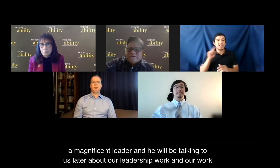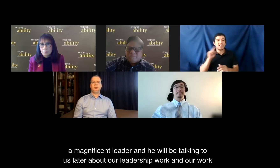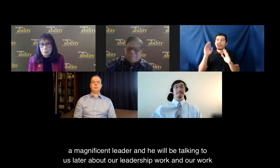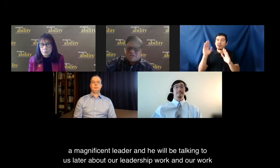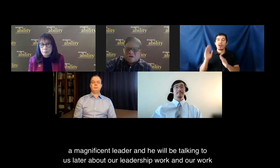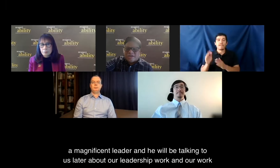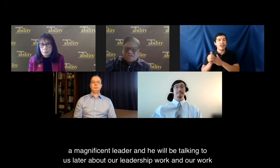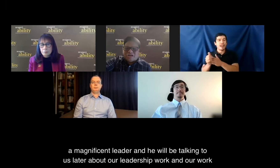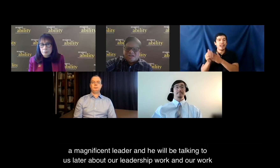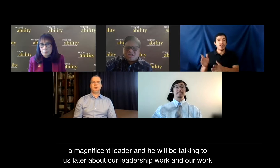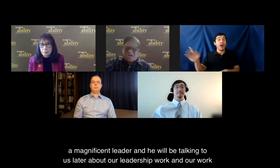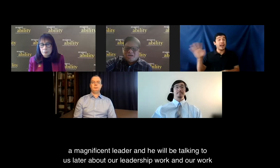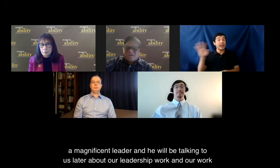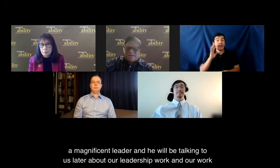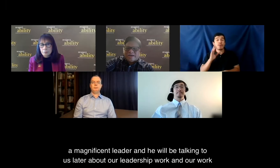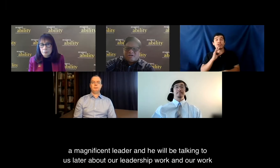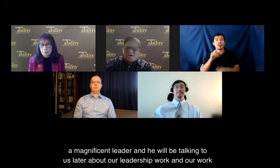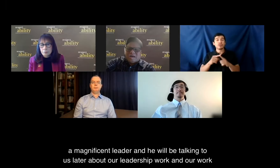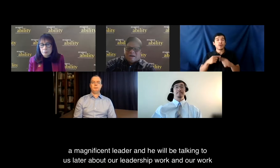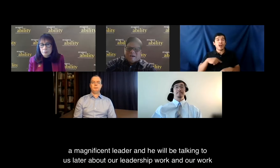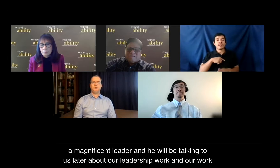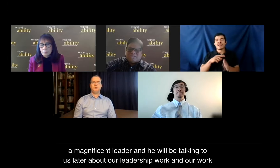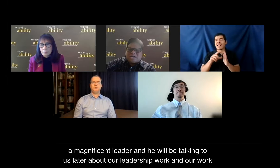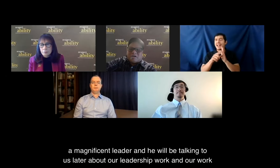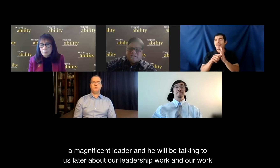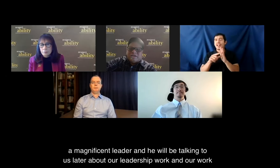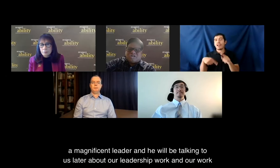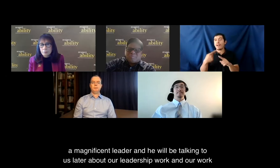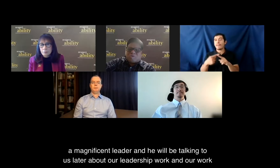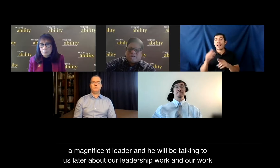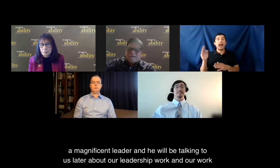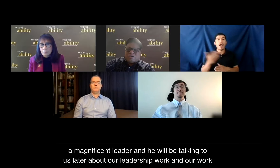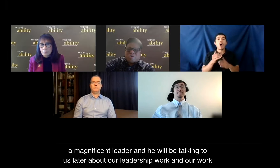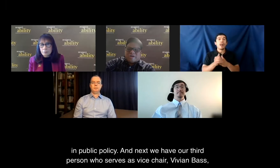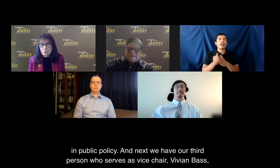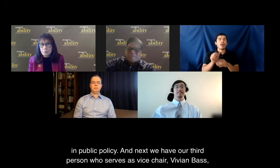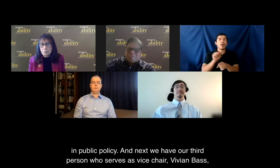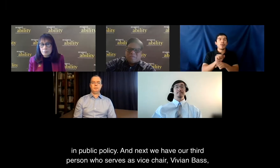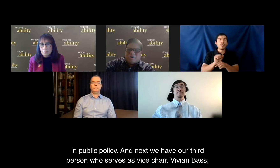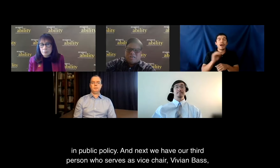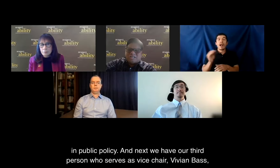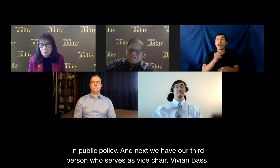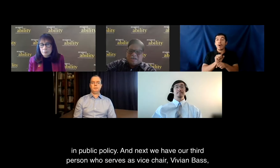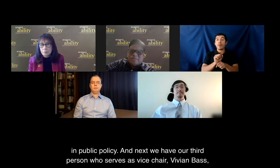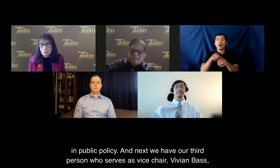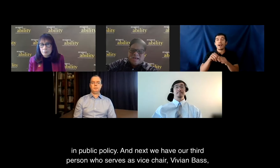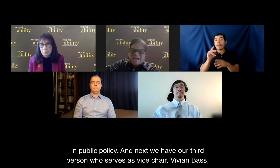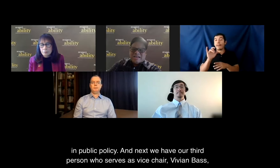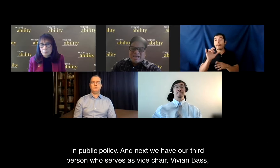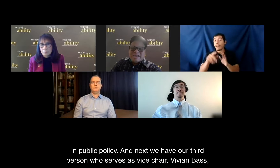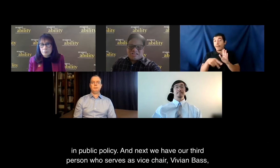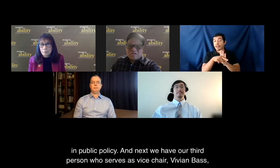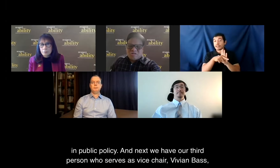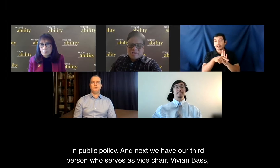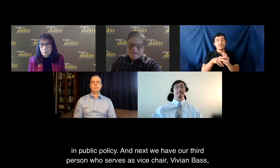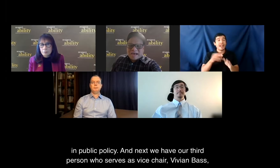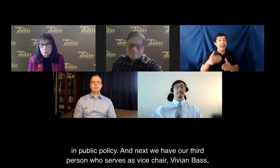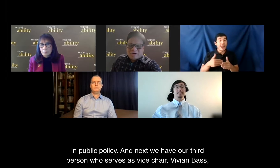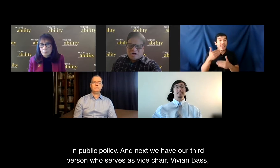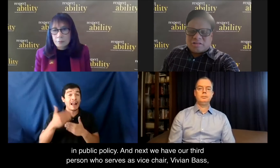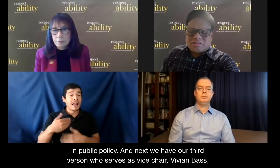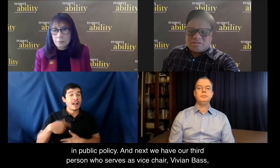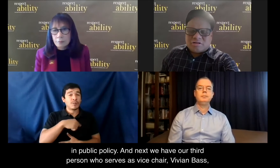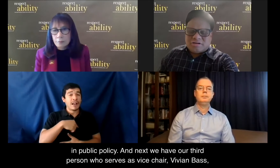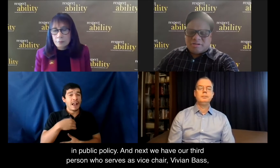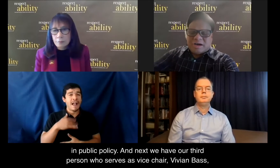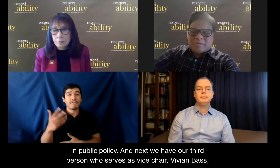and he will be talking to us later about our leadership work and our work in public policy. And next, we have